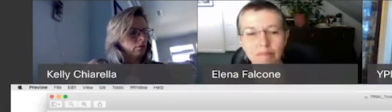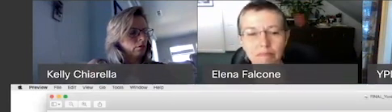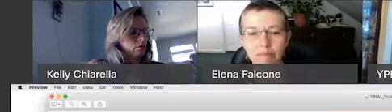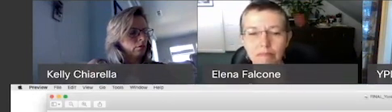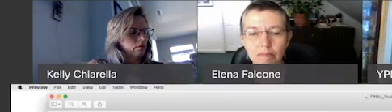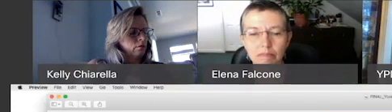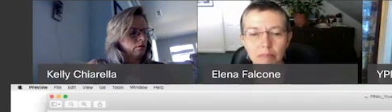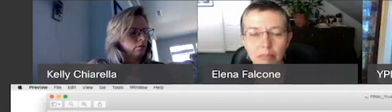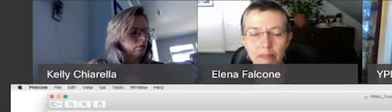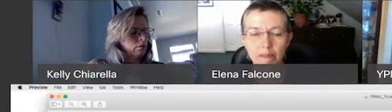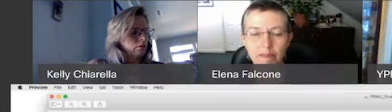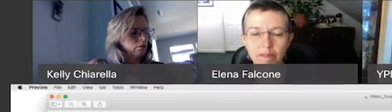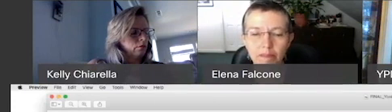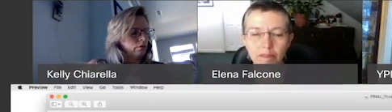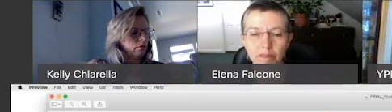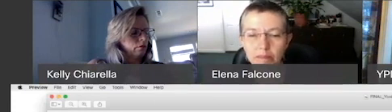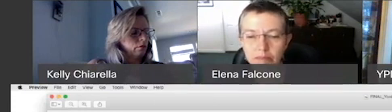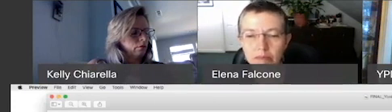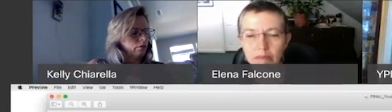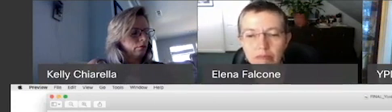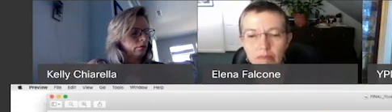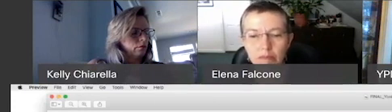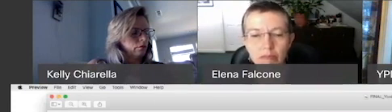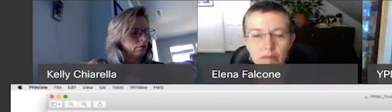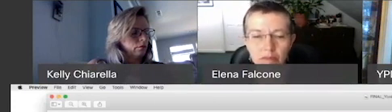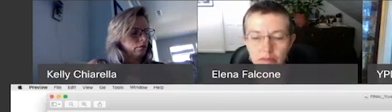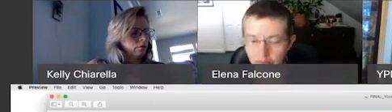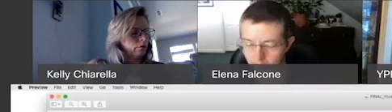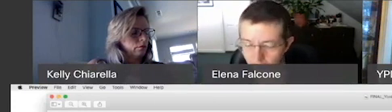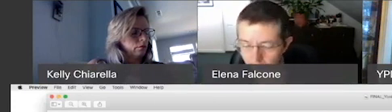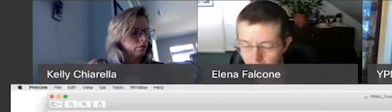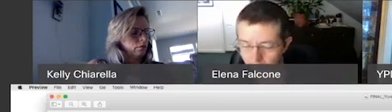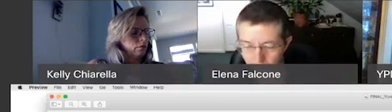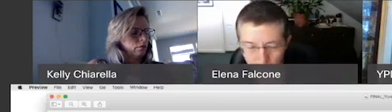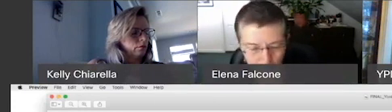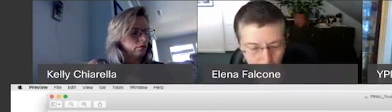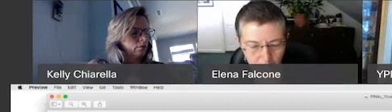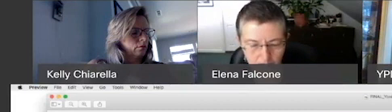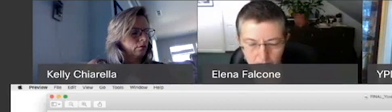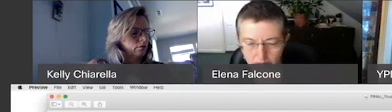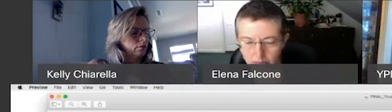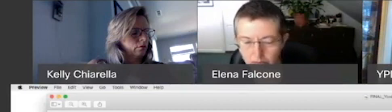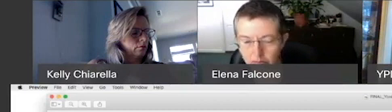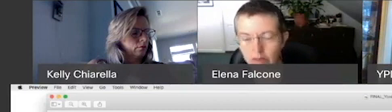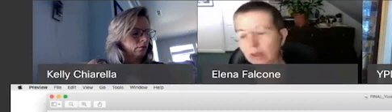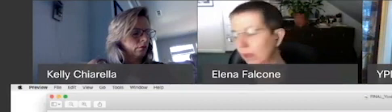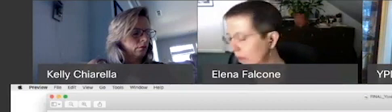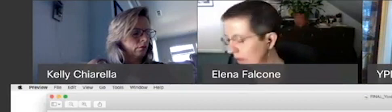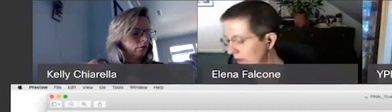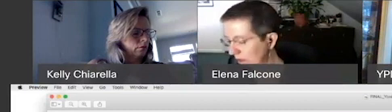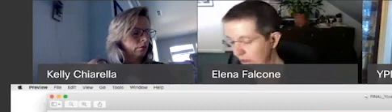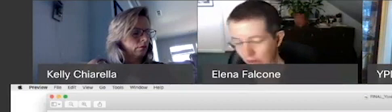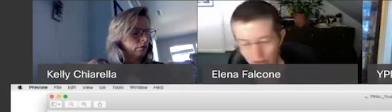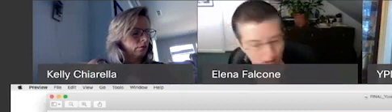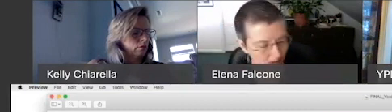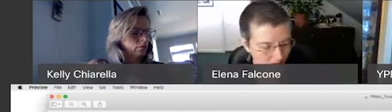self-quarantine. So we're beginning to get calls from consumers who are saying, I'm getting text messages from people who say that they're a contact tracer and they want to know